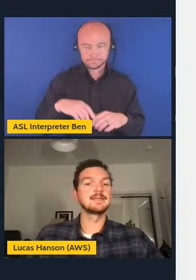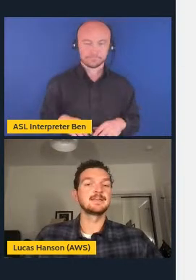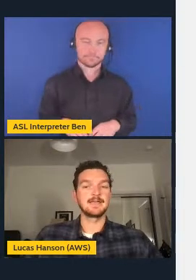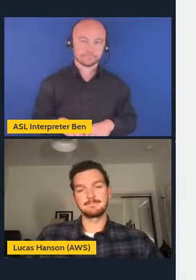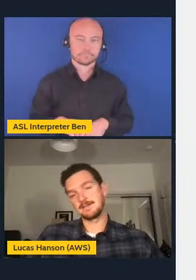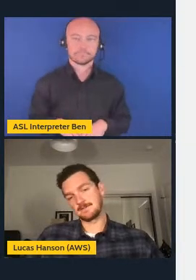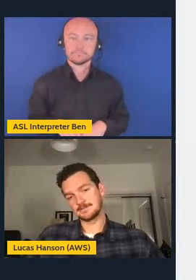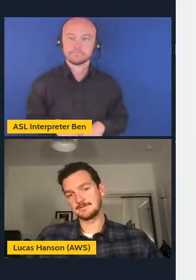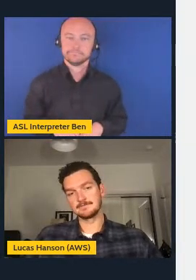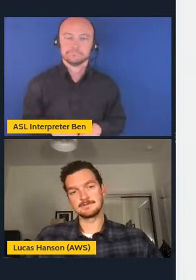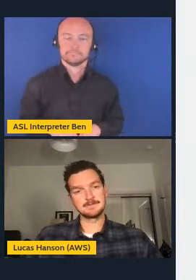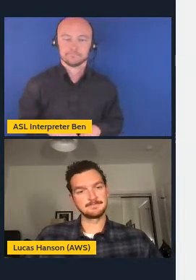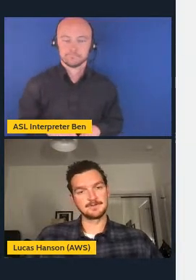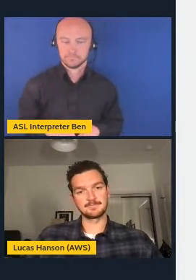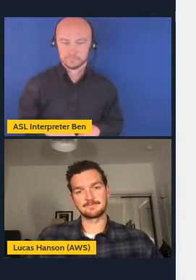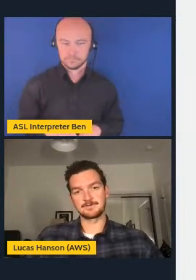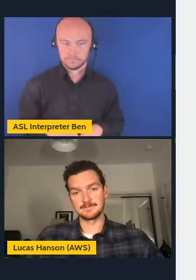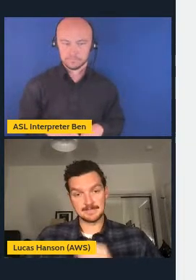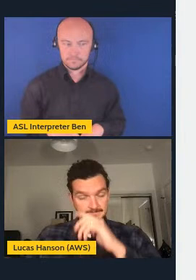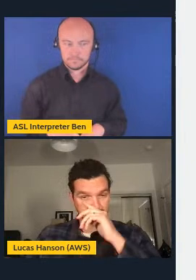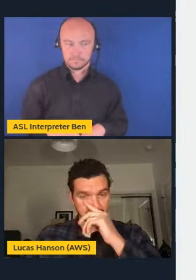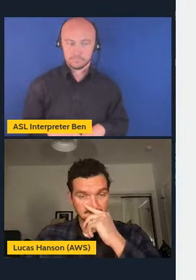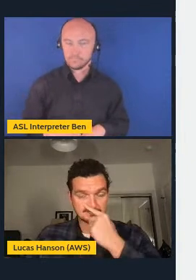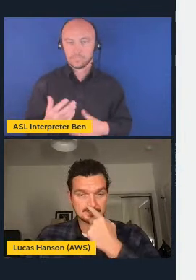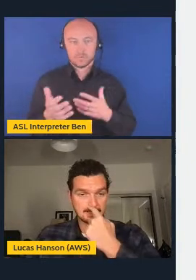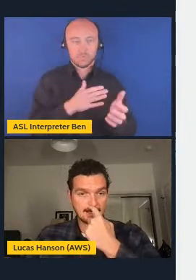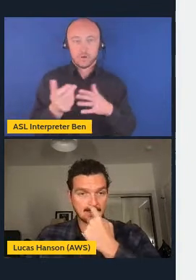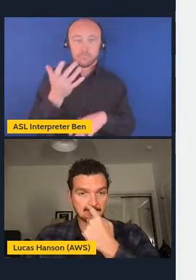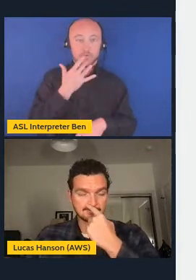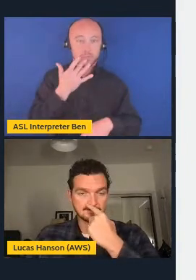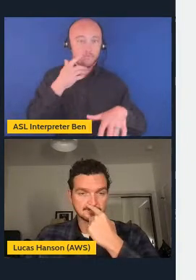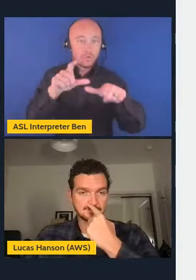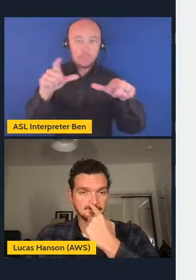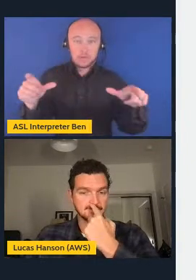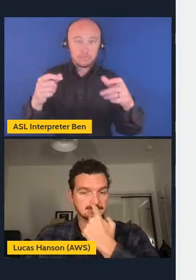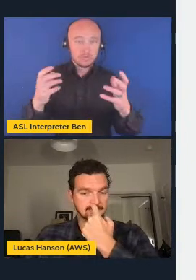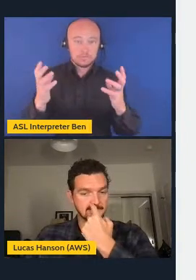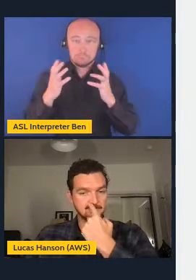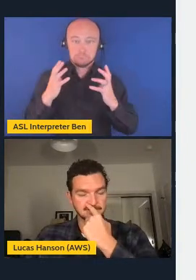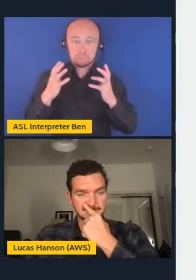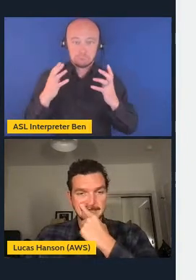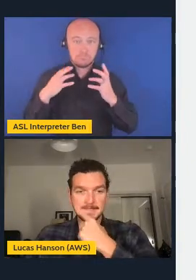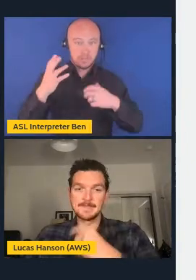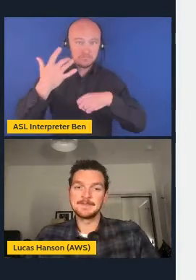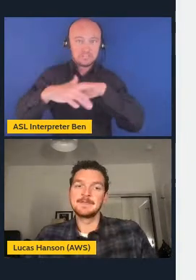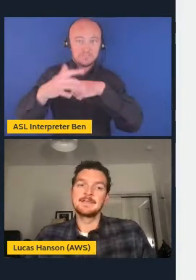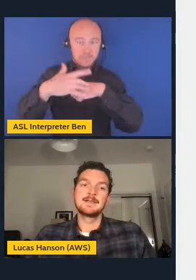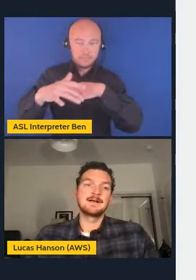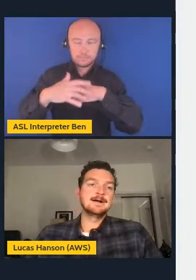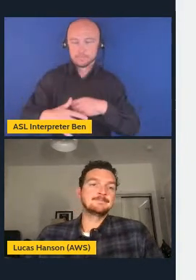TypeScript and Python. So your preferred language of choice out of those two is available today.